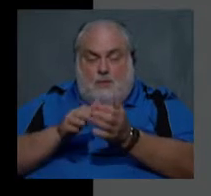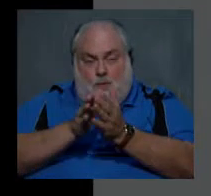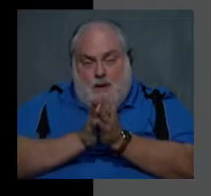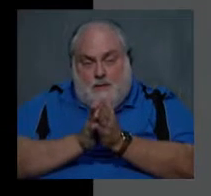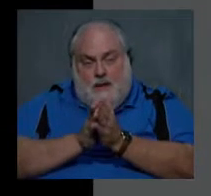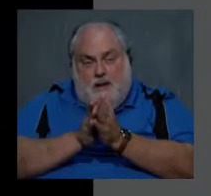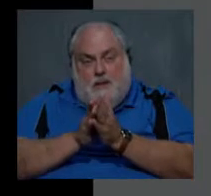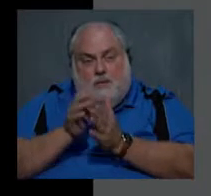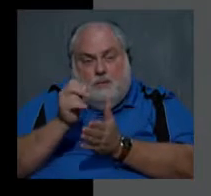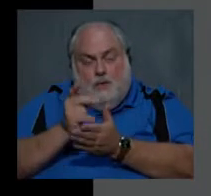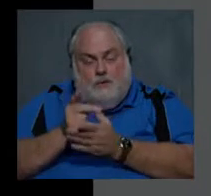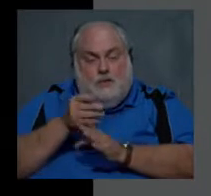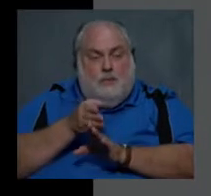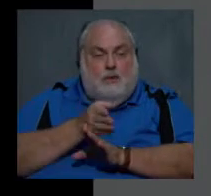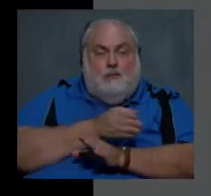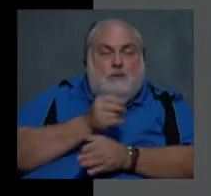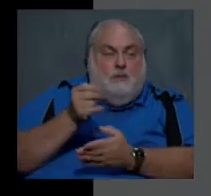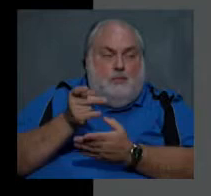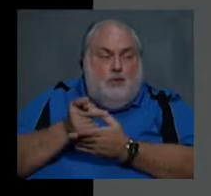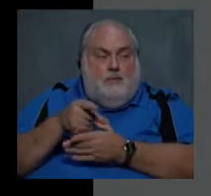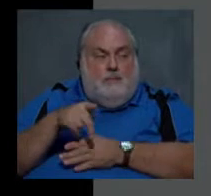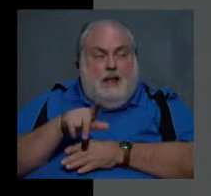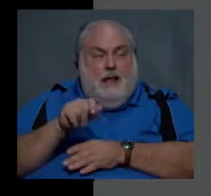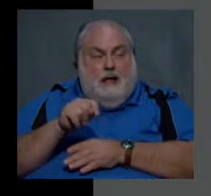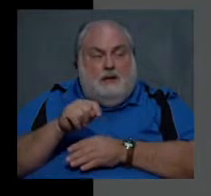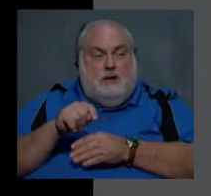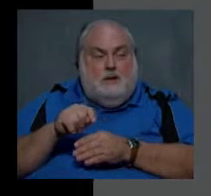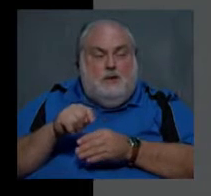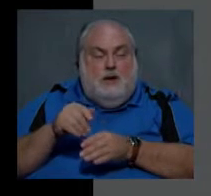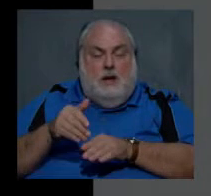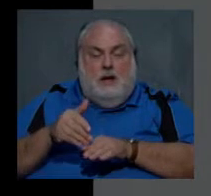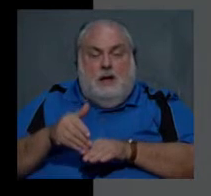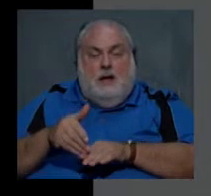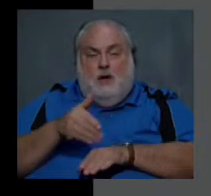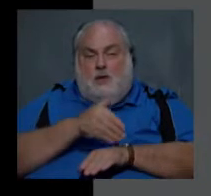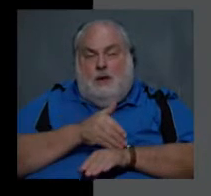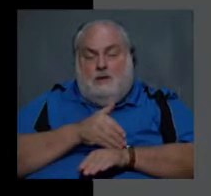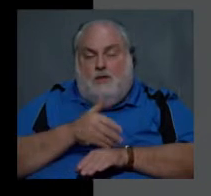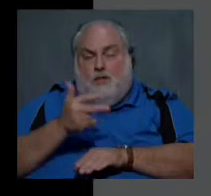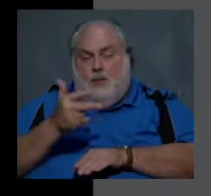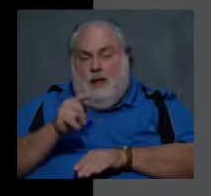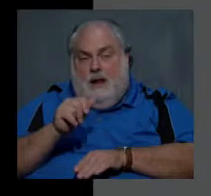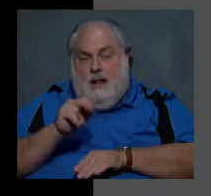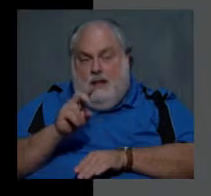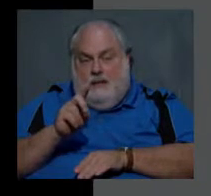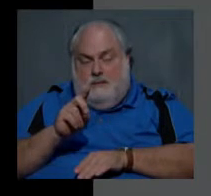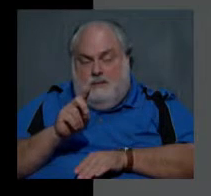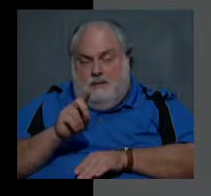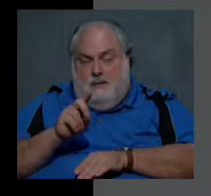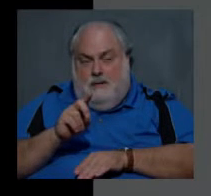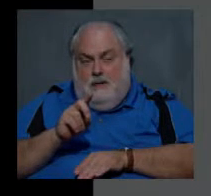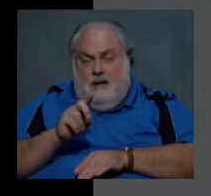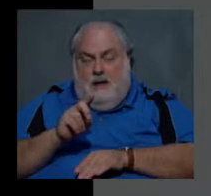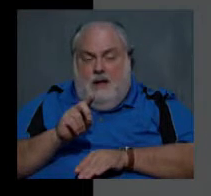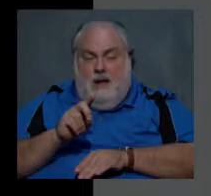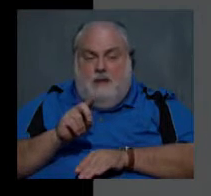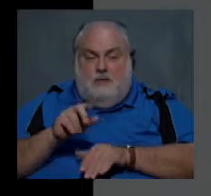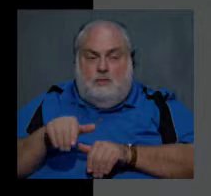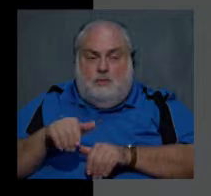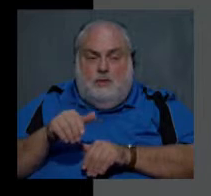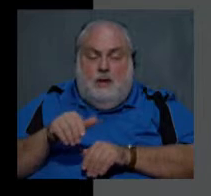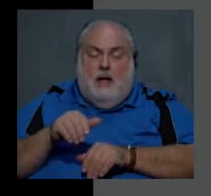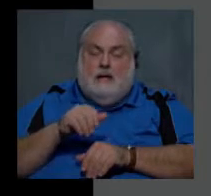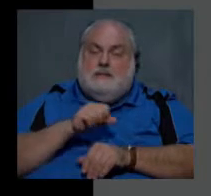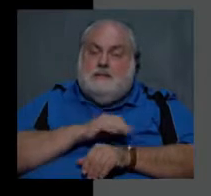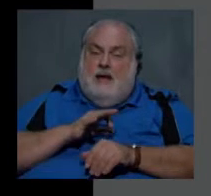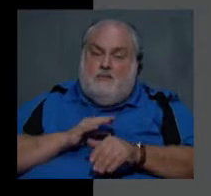approval of a revision to the previously approved preliminary plat to increase the land area and include 3 additional lots to the proposed subdivision. Staff